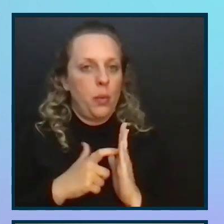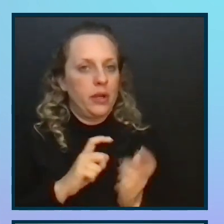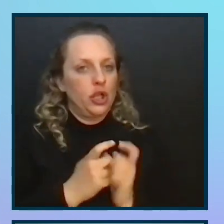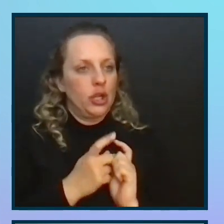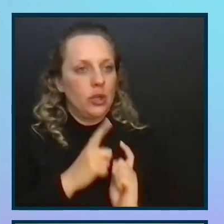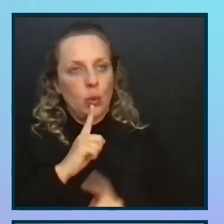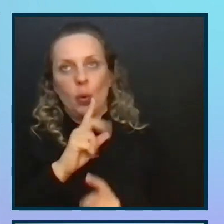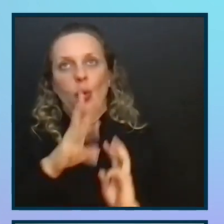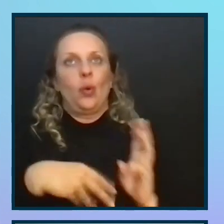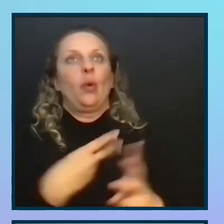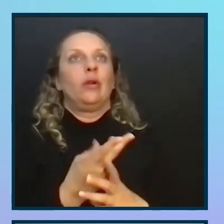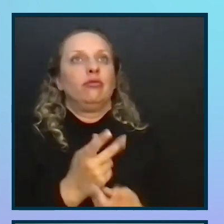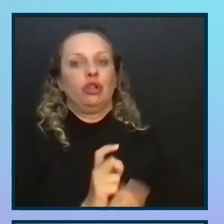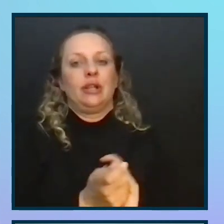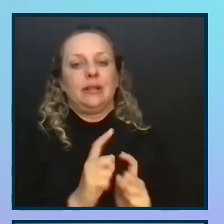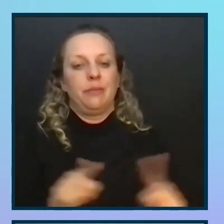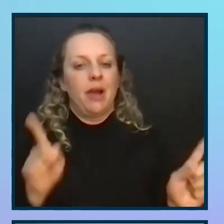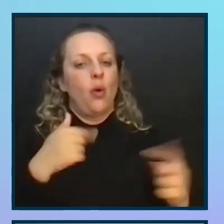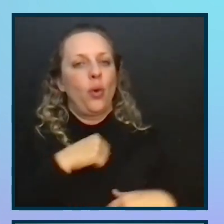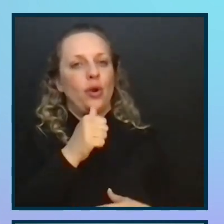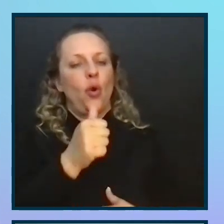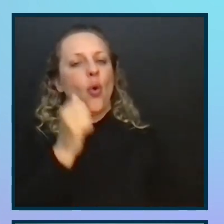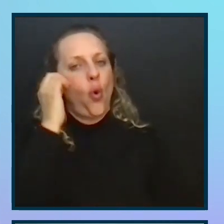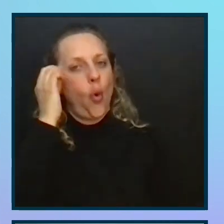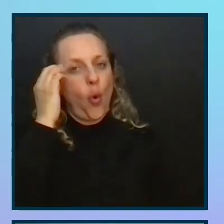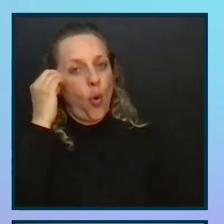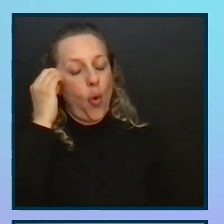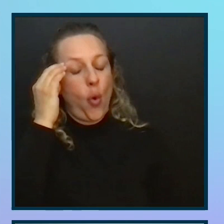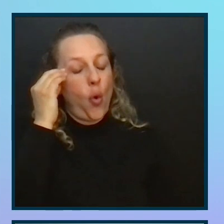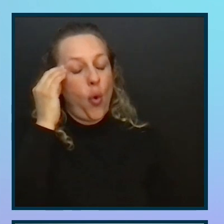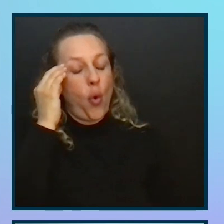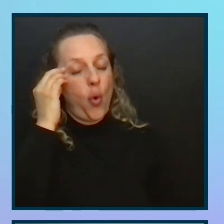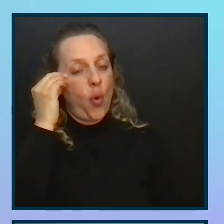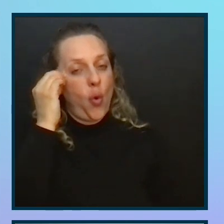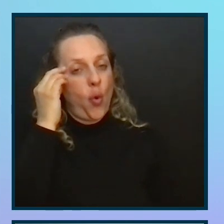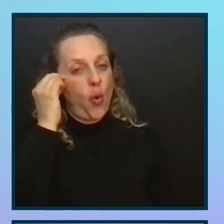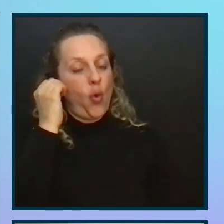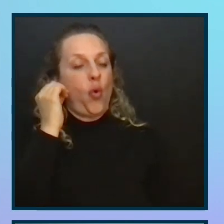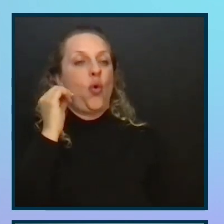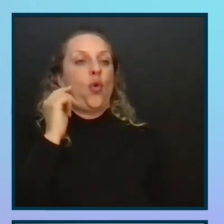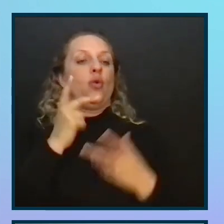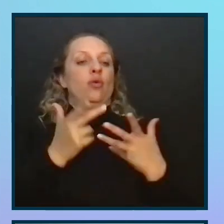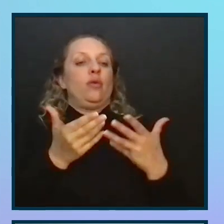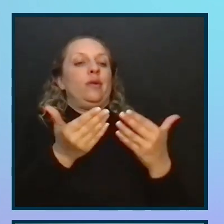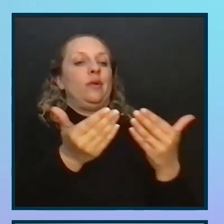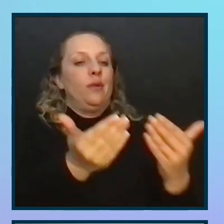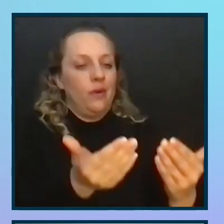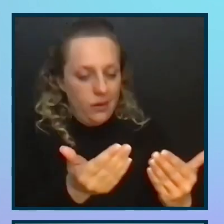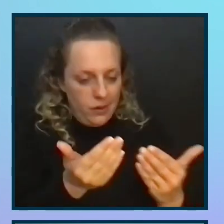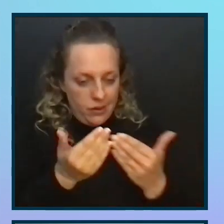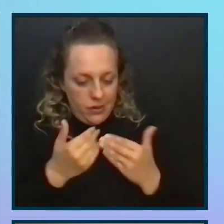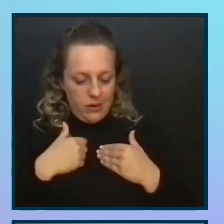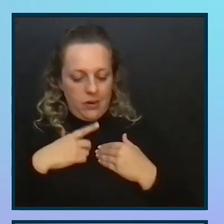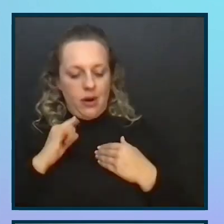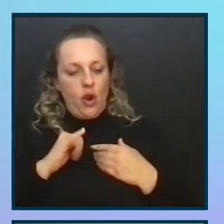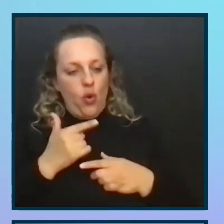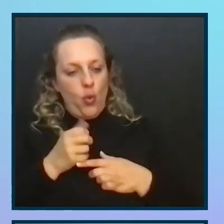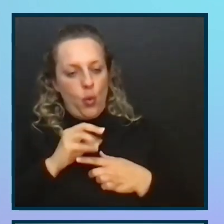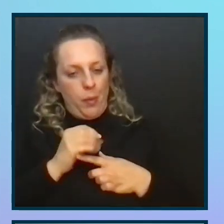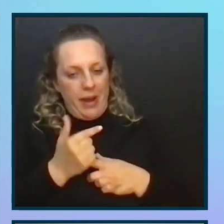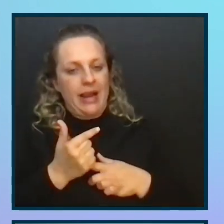reality changes, but we don't push that work forward just because we're already almost, through the grooming stage. We'll actually say,